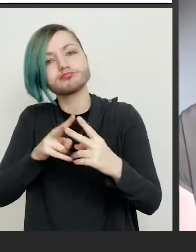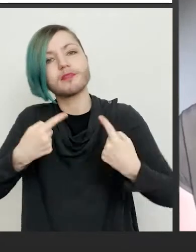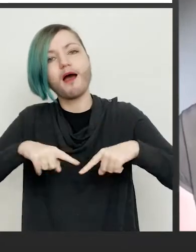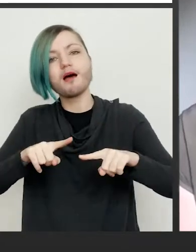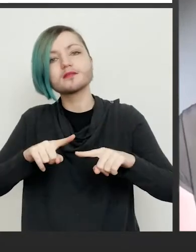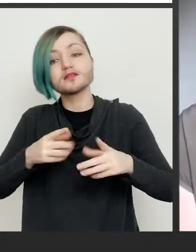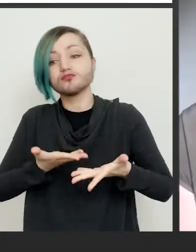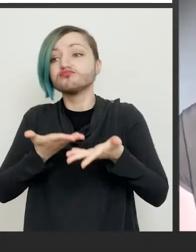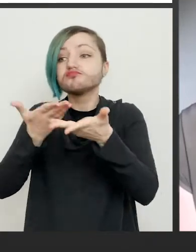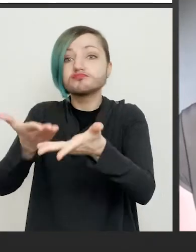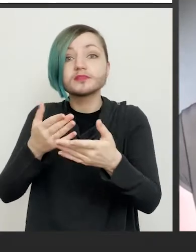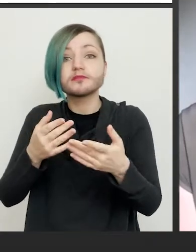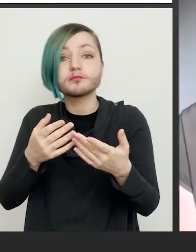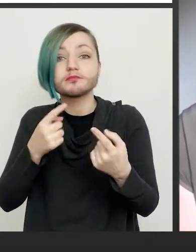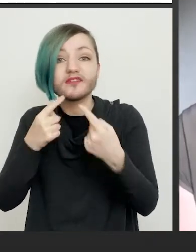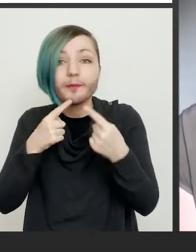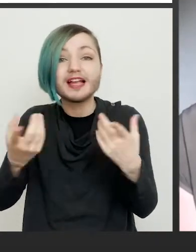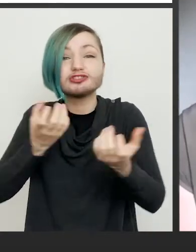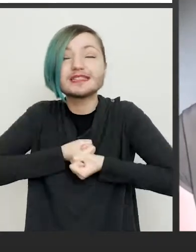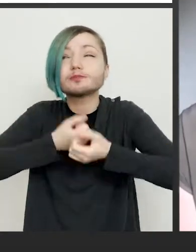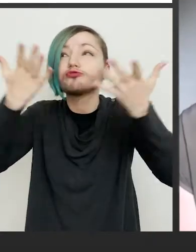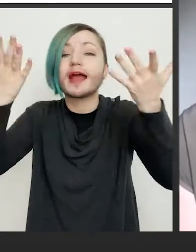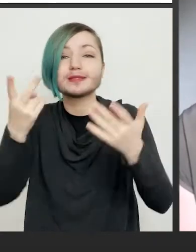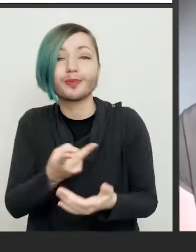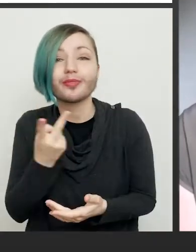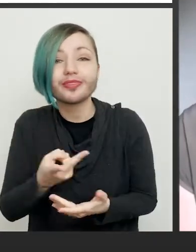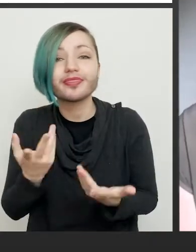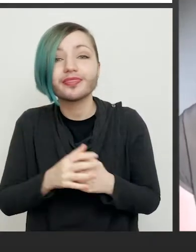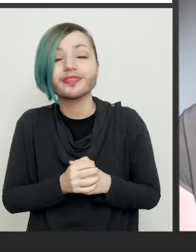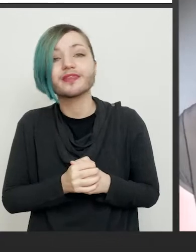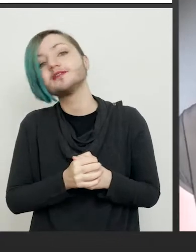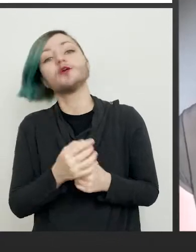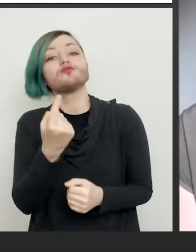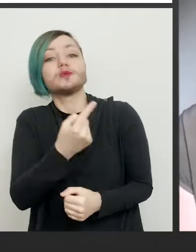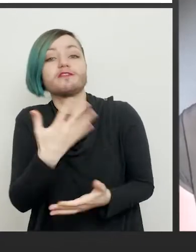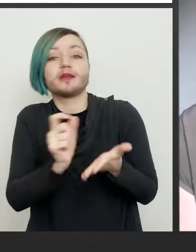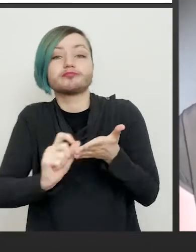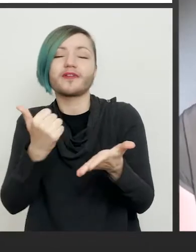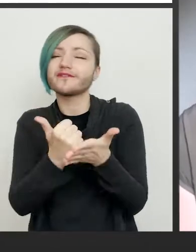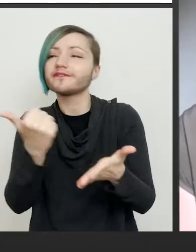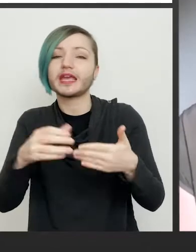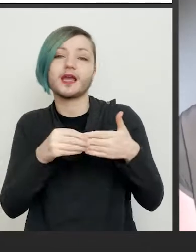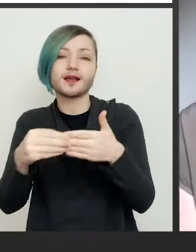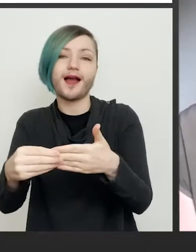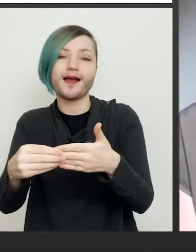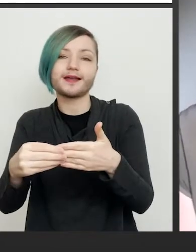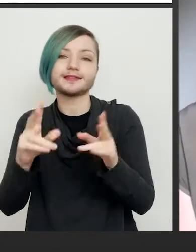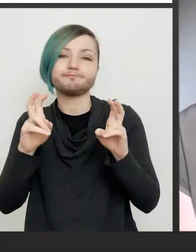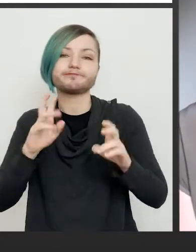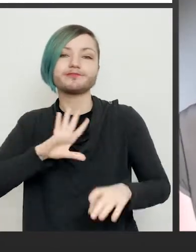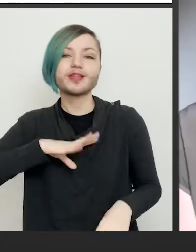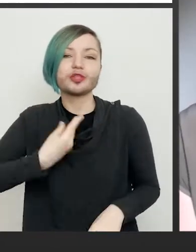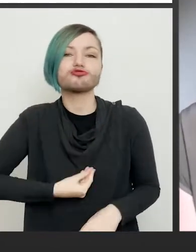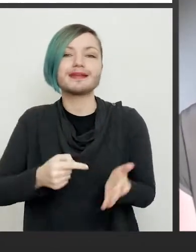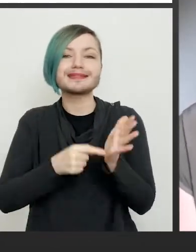that they might take away as inspiration. And of course, you wrote a brilliant guide, the Trans Teen Survival Guide, which